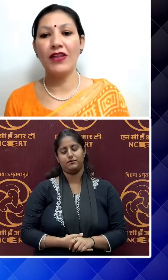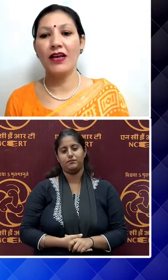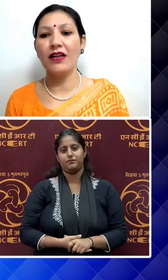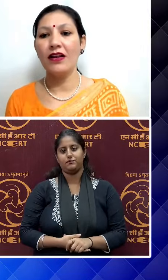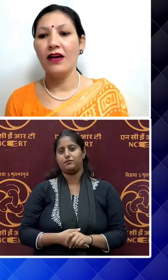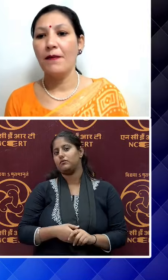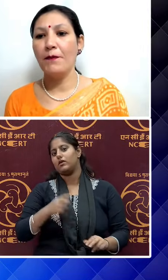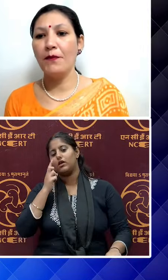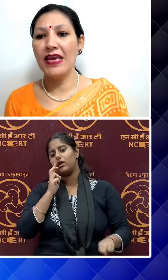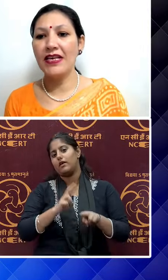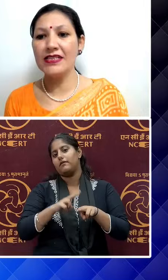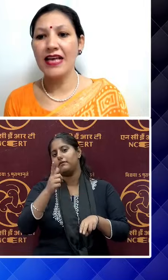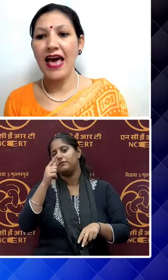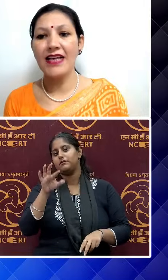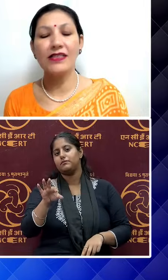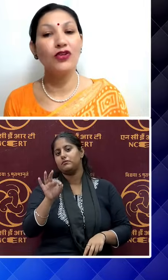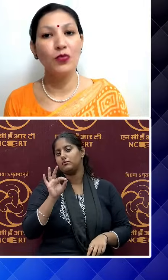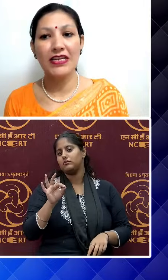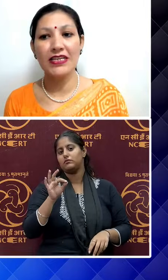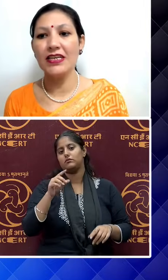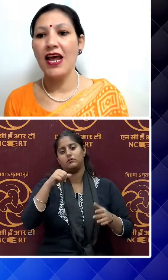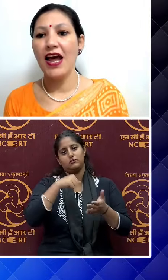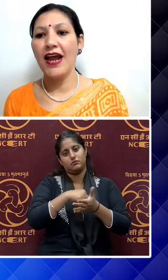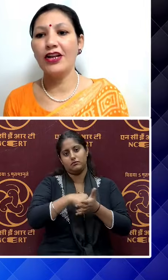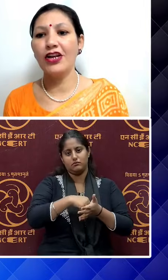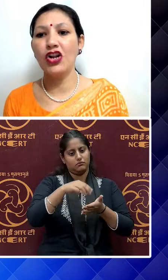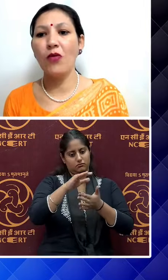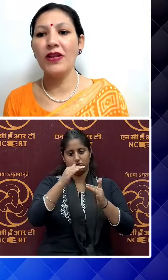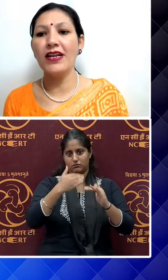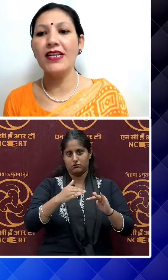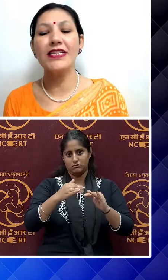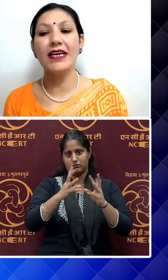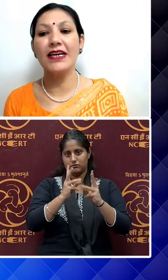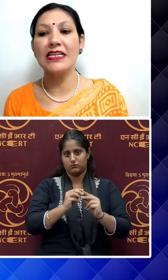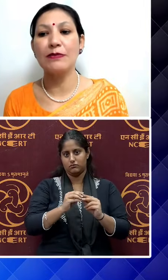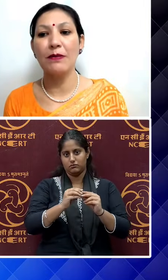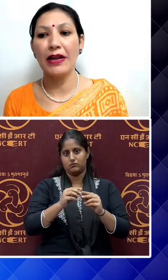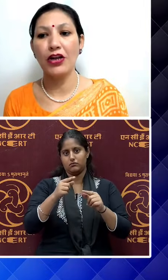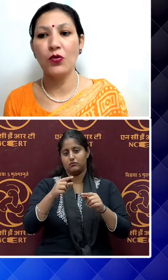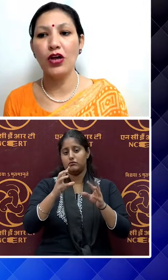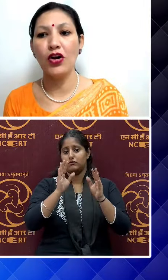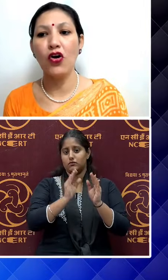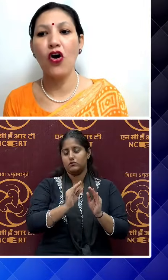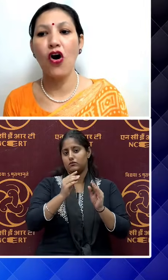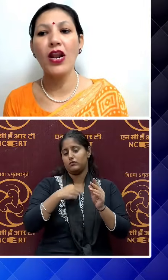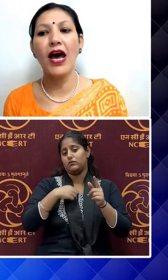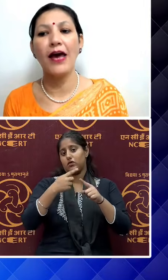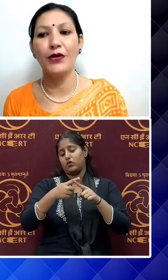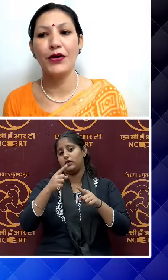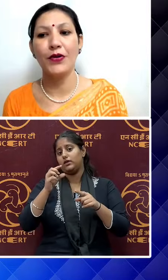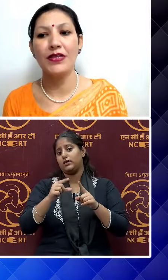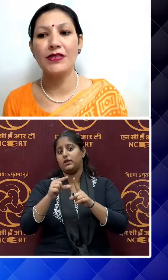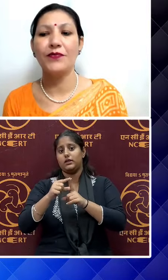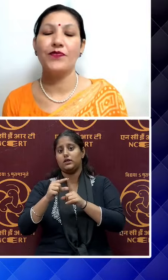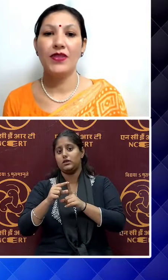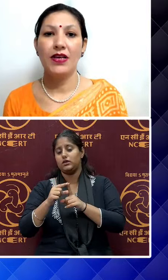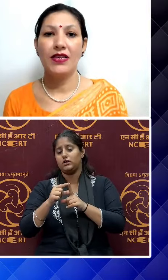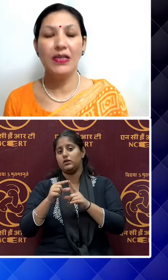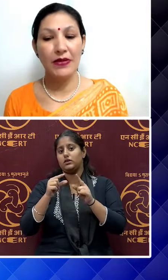you have taken base as the numerator and the denominator is taken as perpendicular or